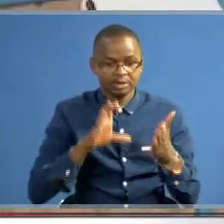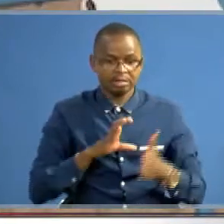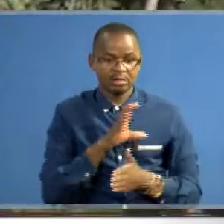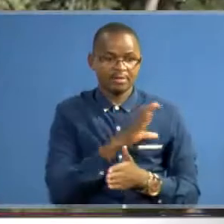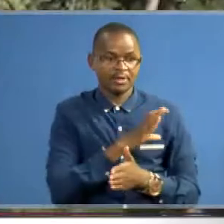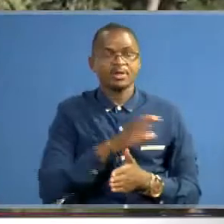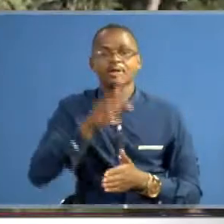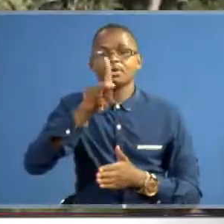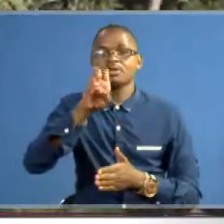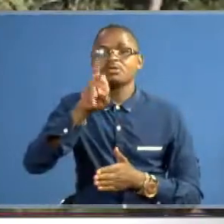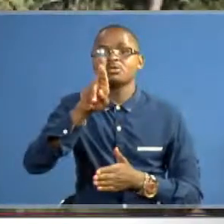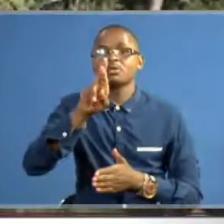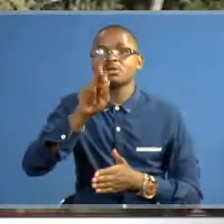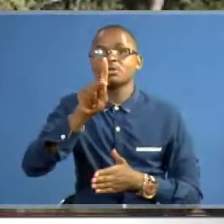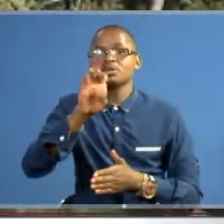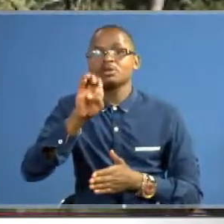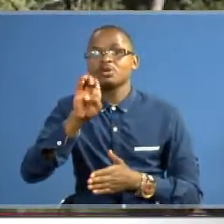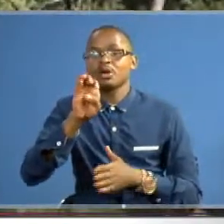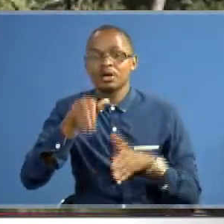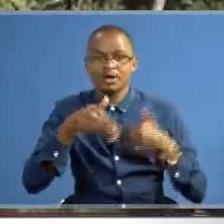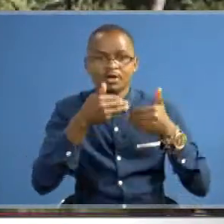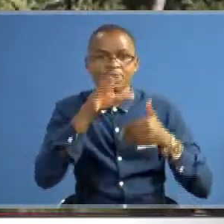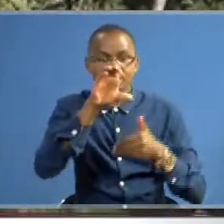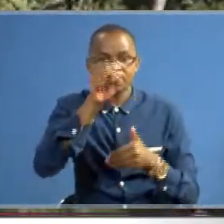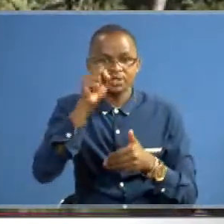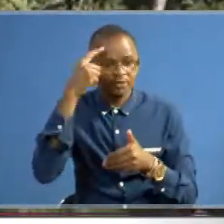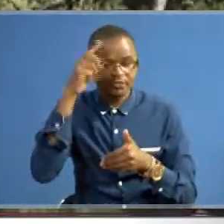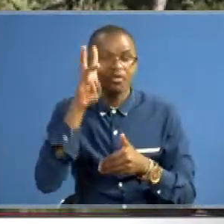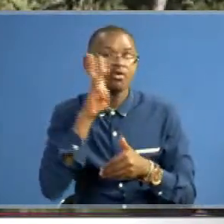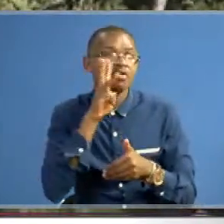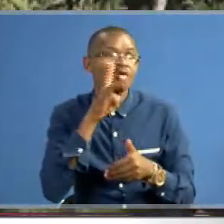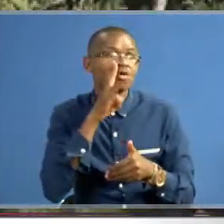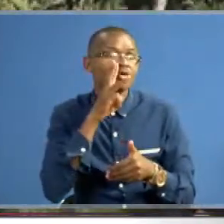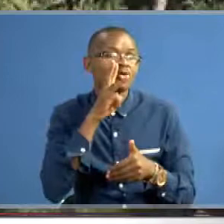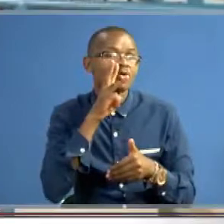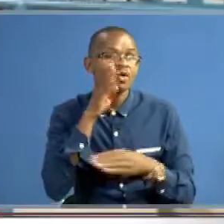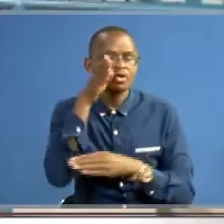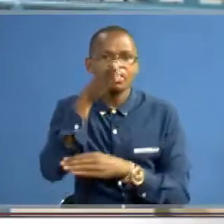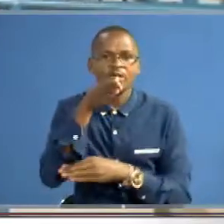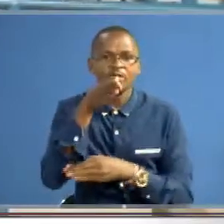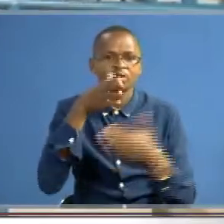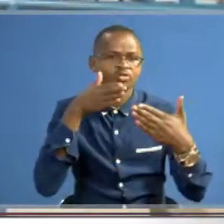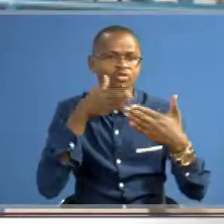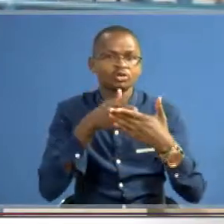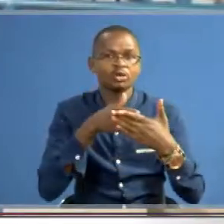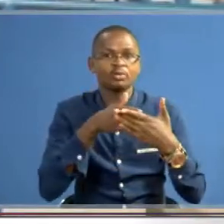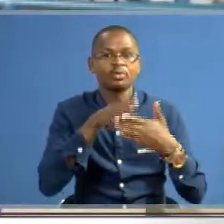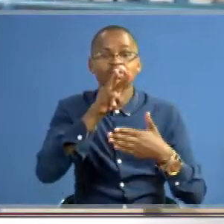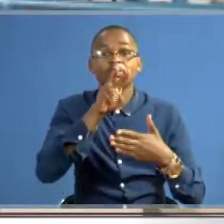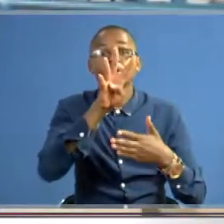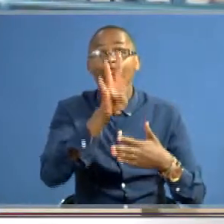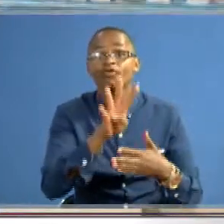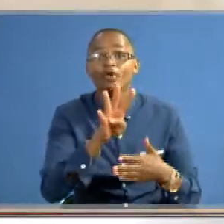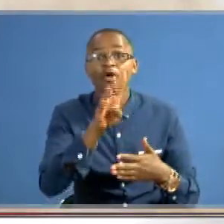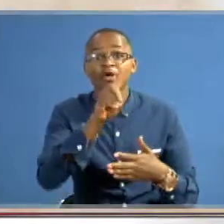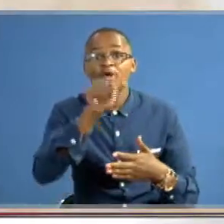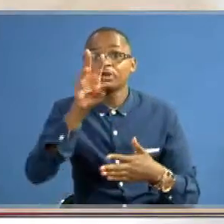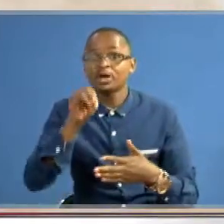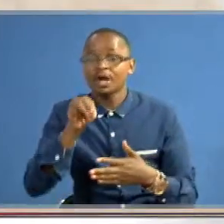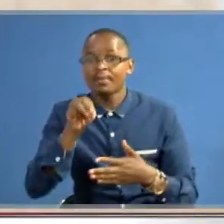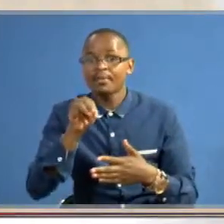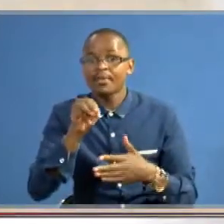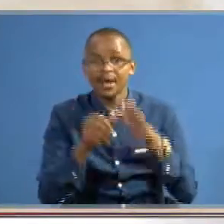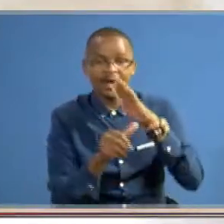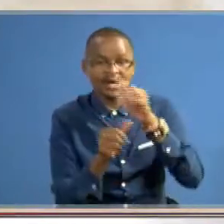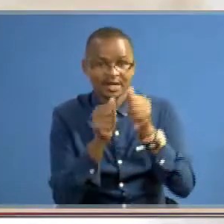Karek Mbuki, has given the CS for Water, Simon Chelugui, a directive to halt all the 24 dam projects under his